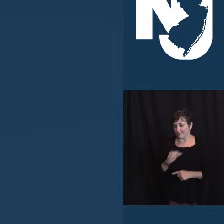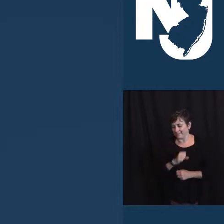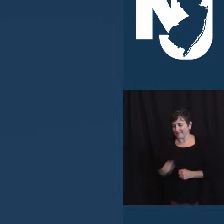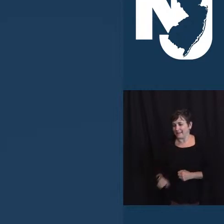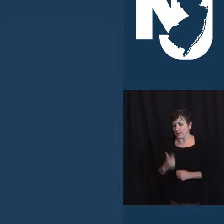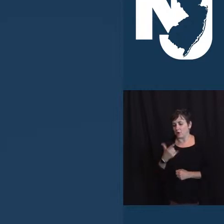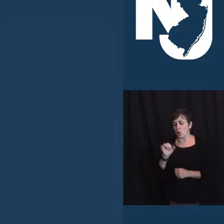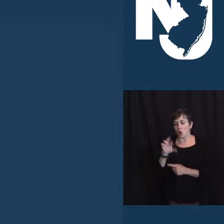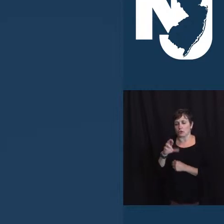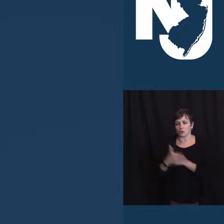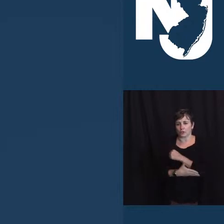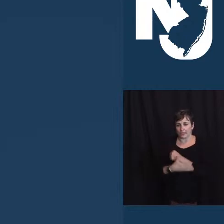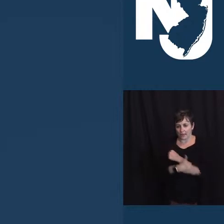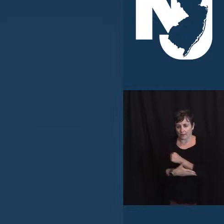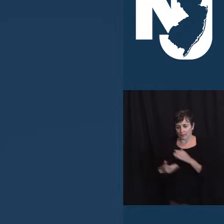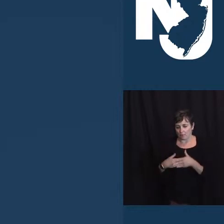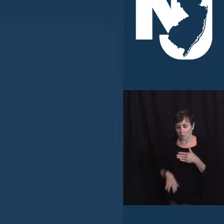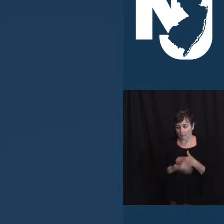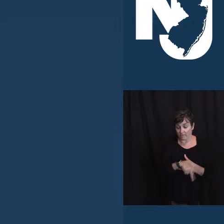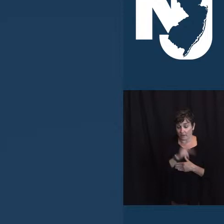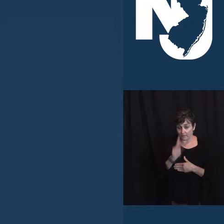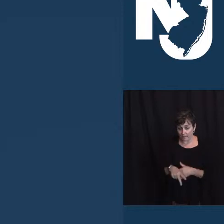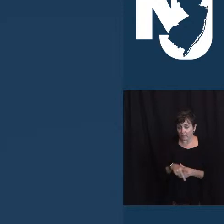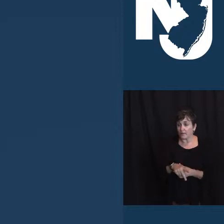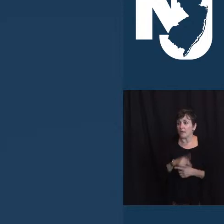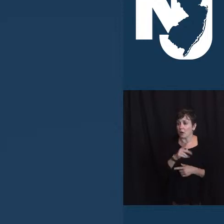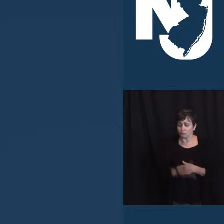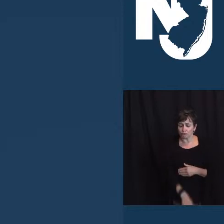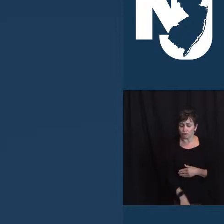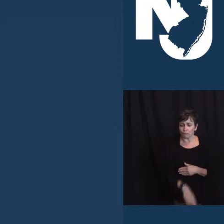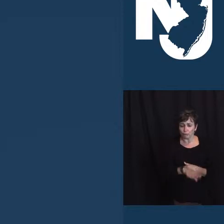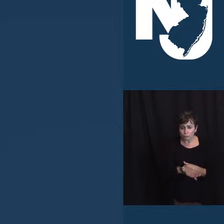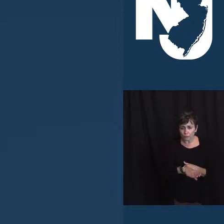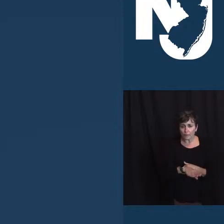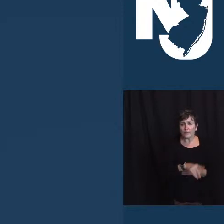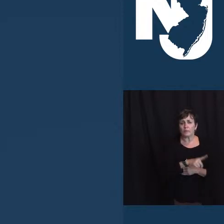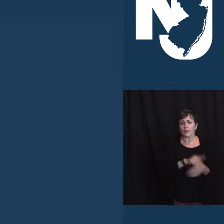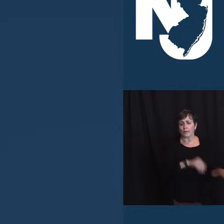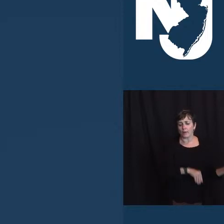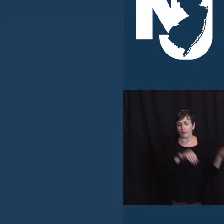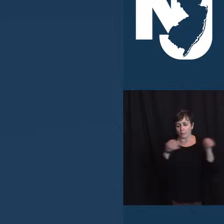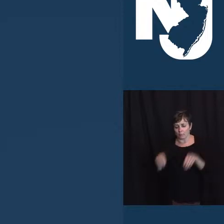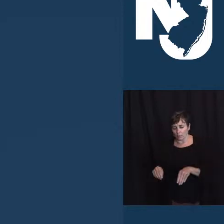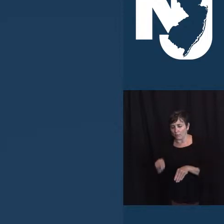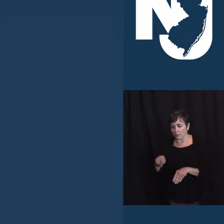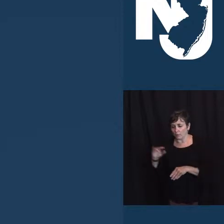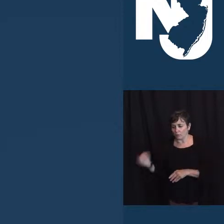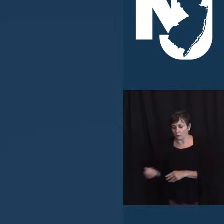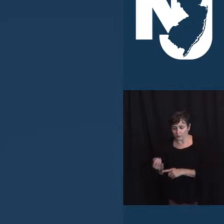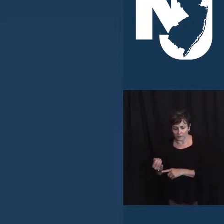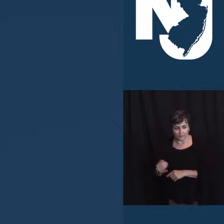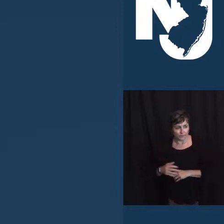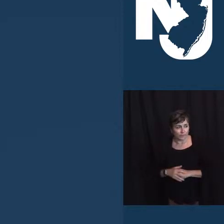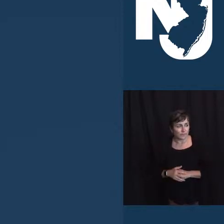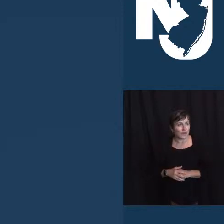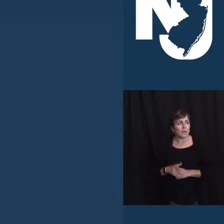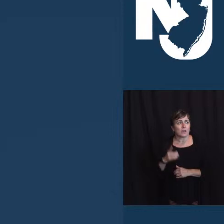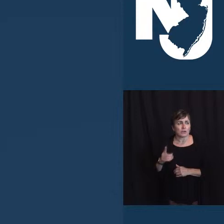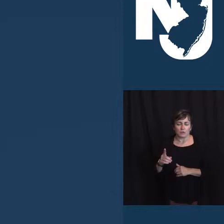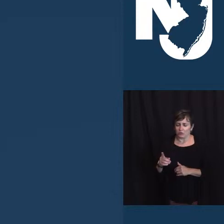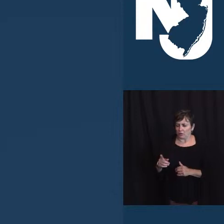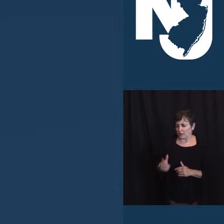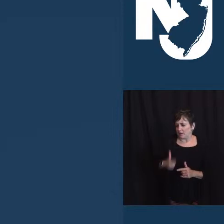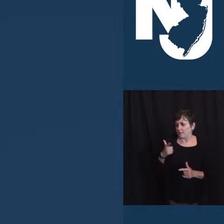She was born in Philadelphia and spent part of her youth there, but Clayton was home for 65 of Donna's